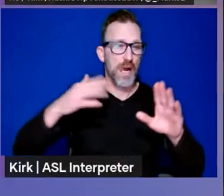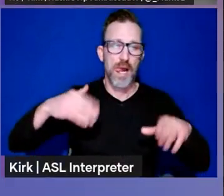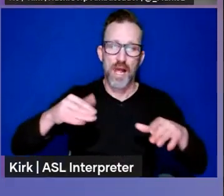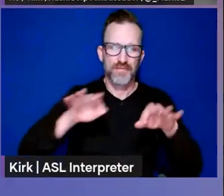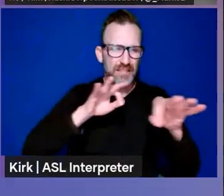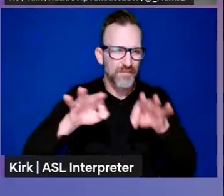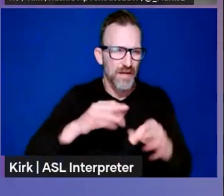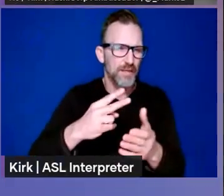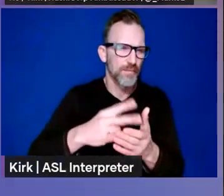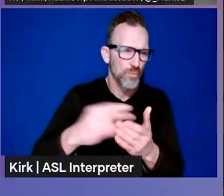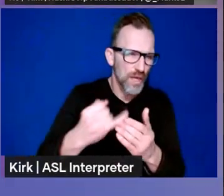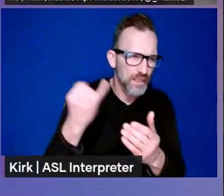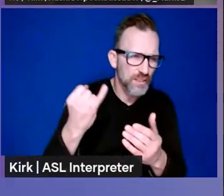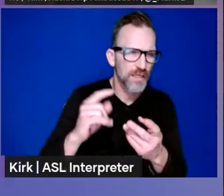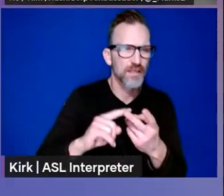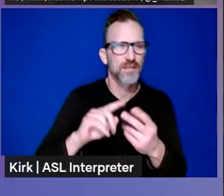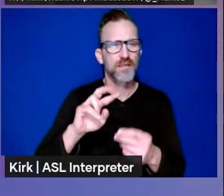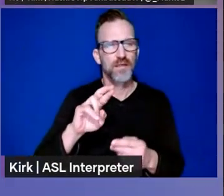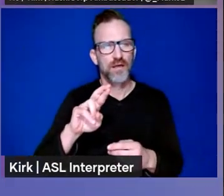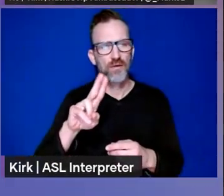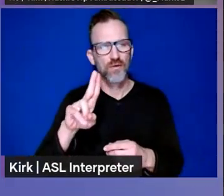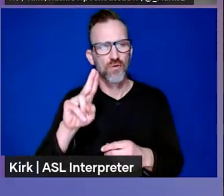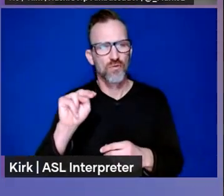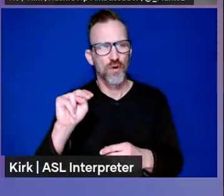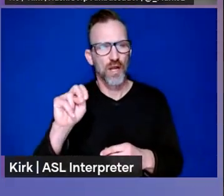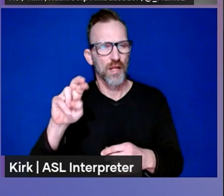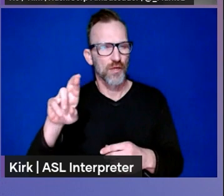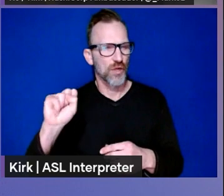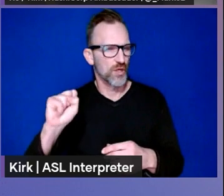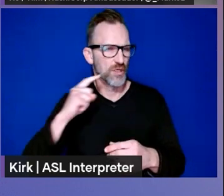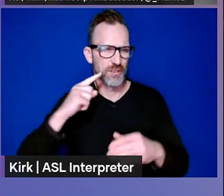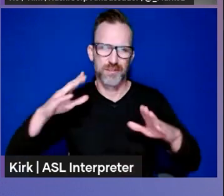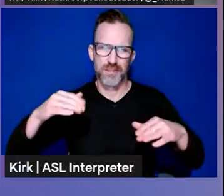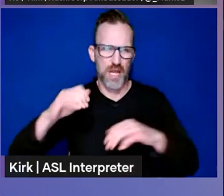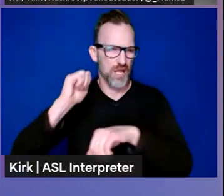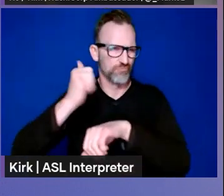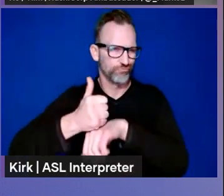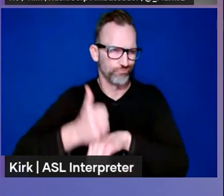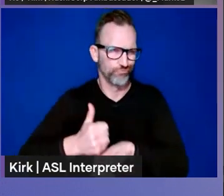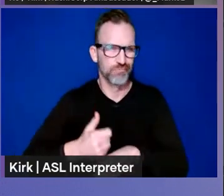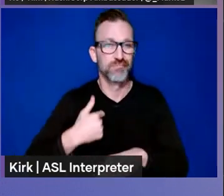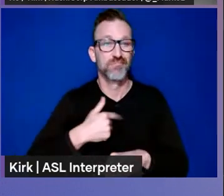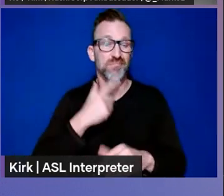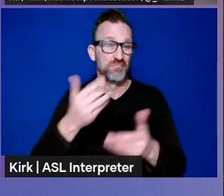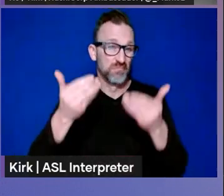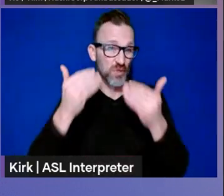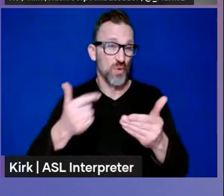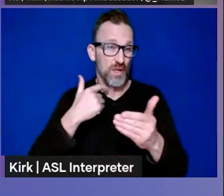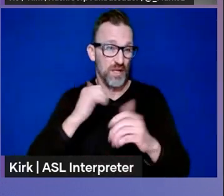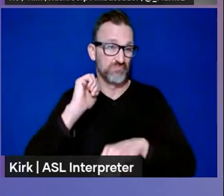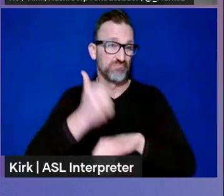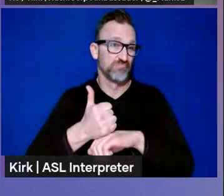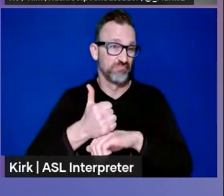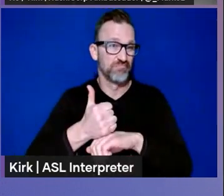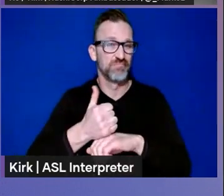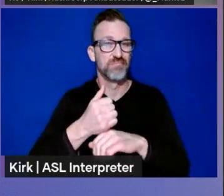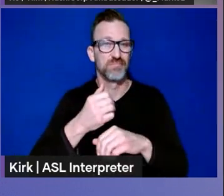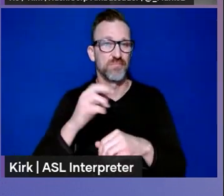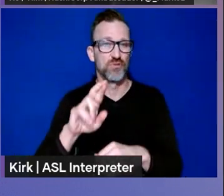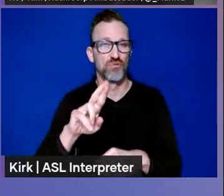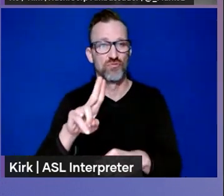defined. So let's first go ahead and maybe create a runner, right? So what I'm going to do here is